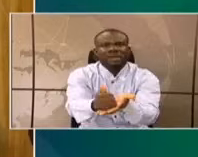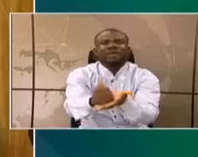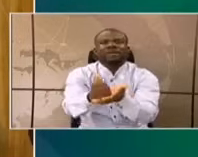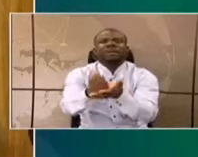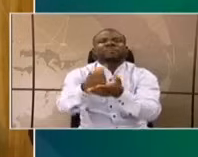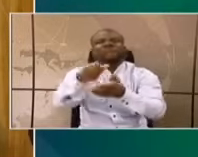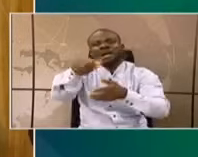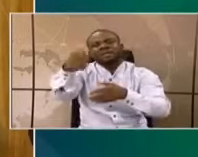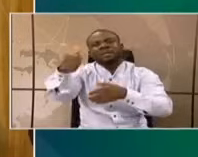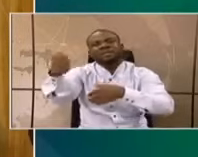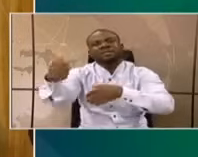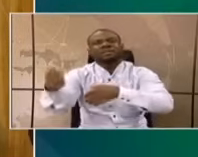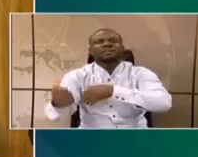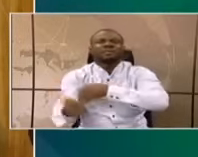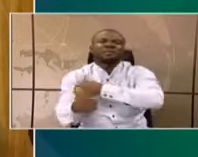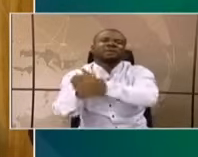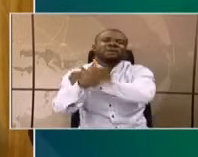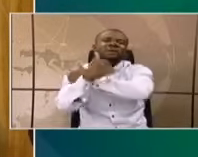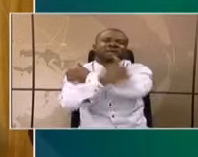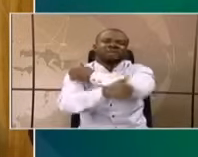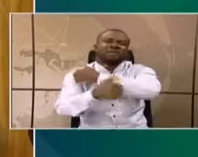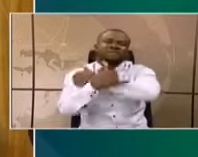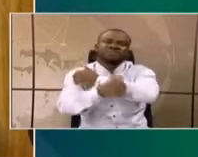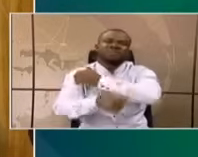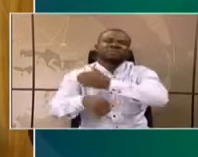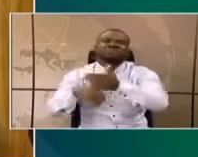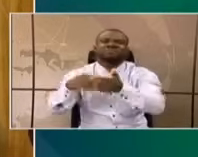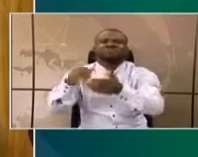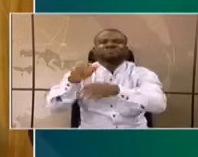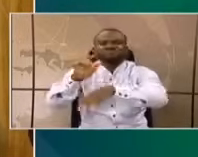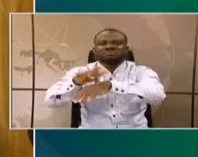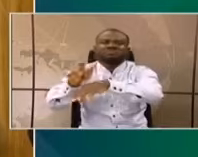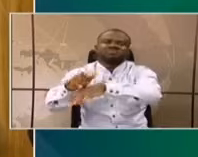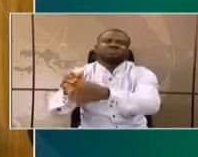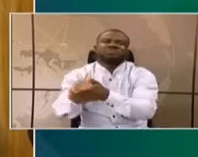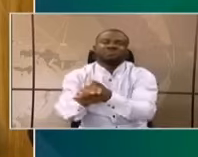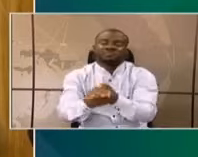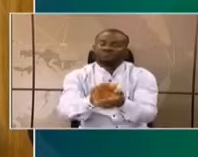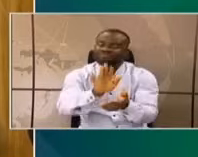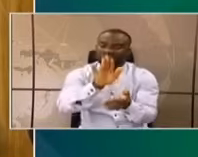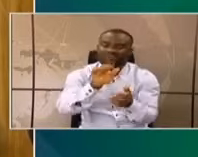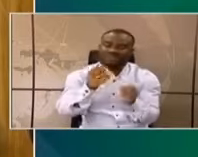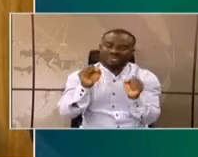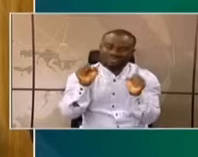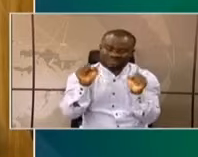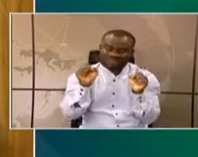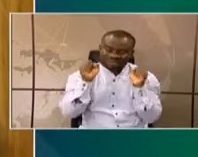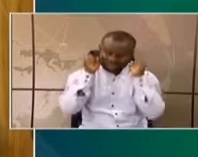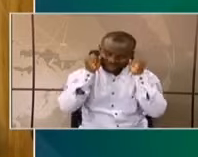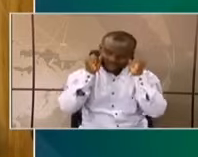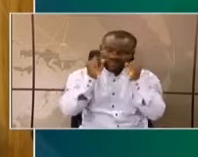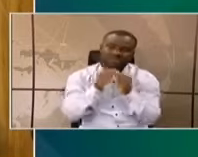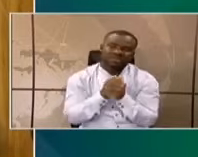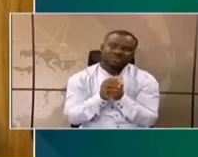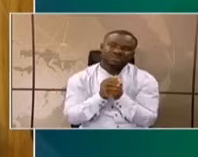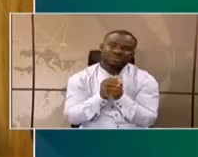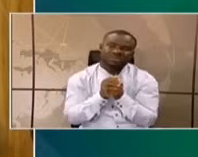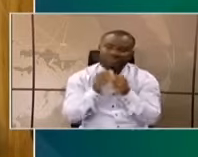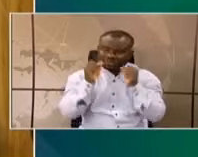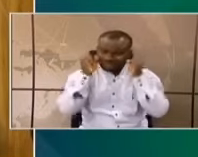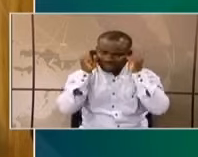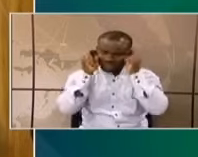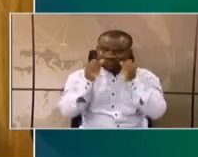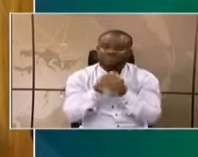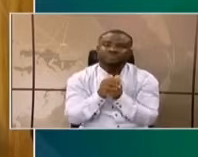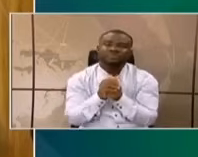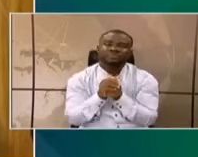country. Fellow Ghanaians. That's how serious the matter is. When?